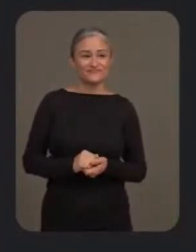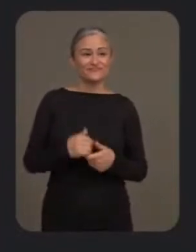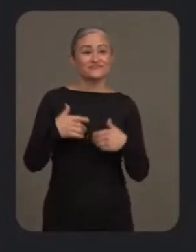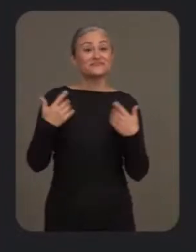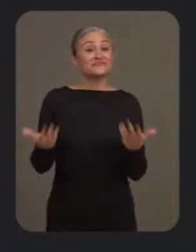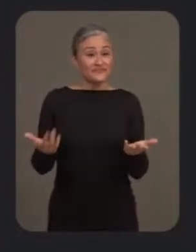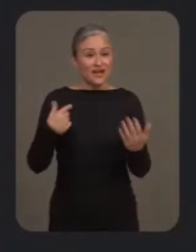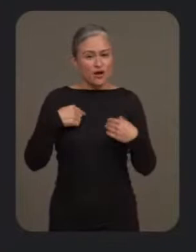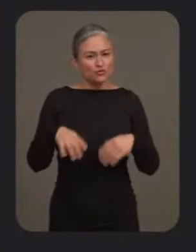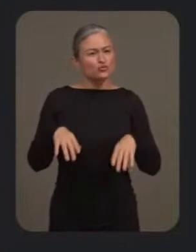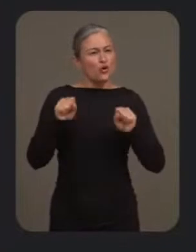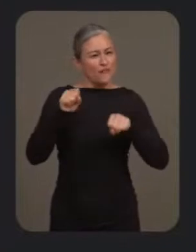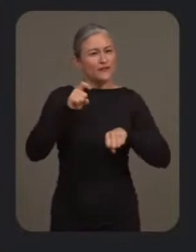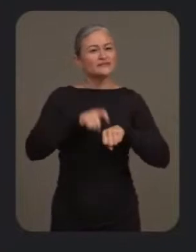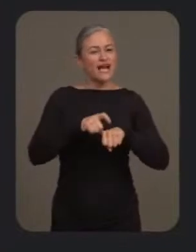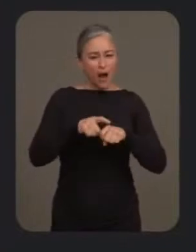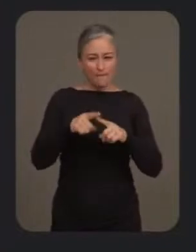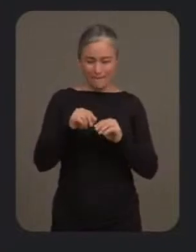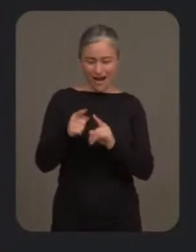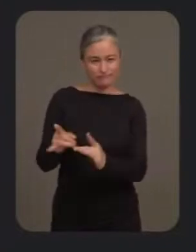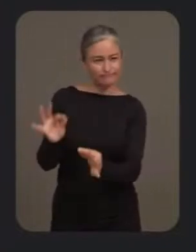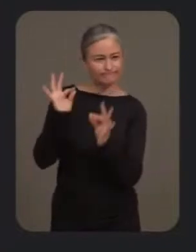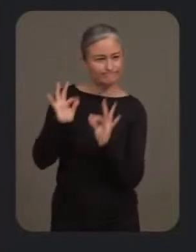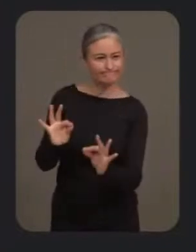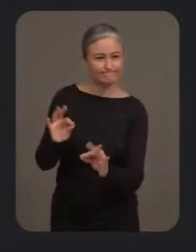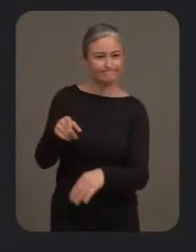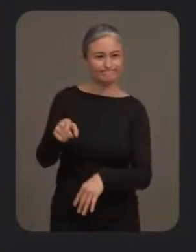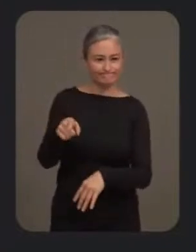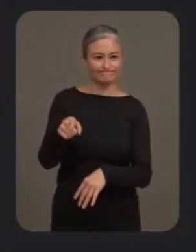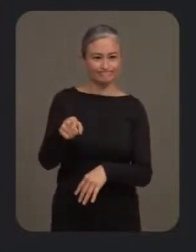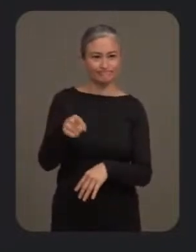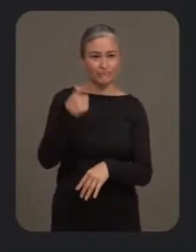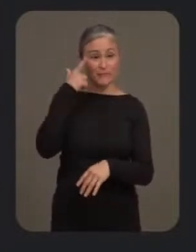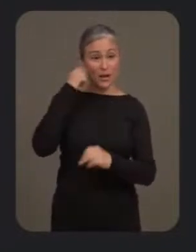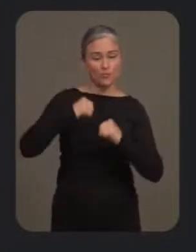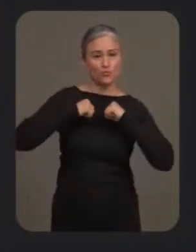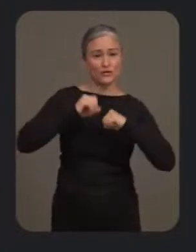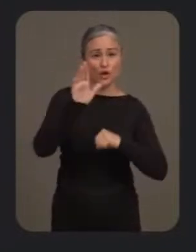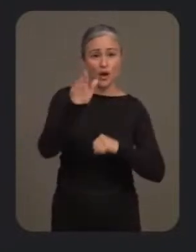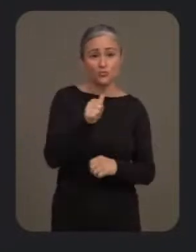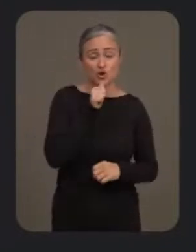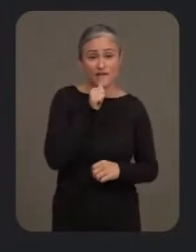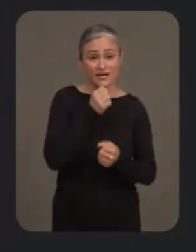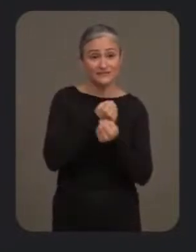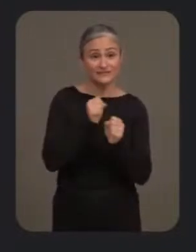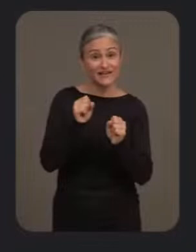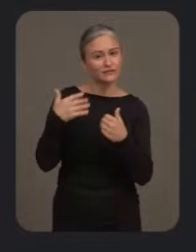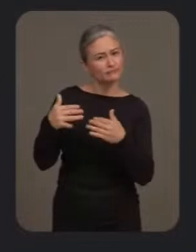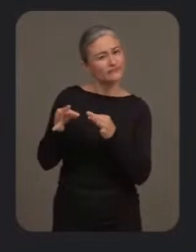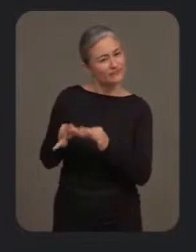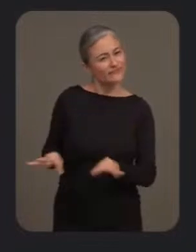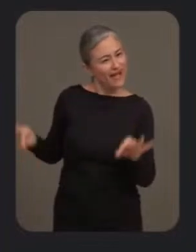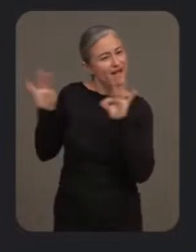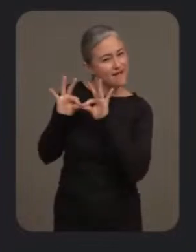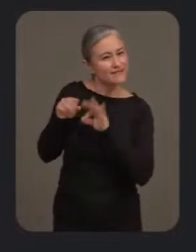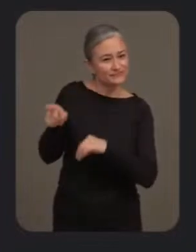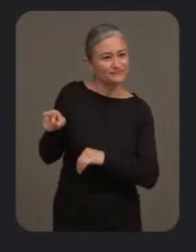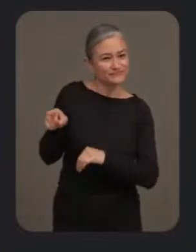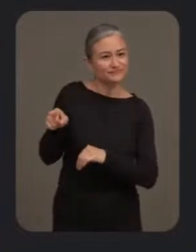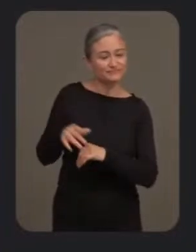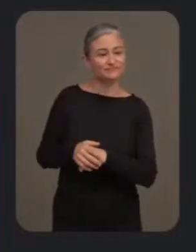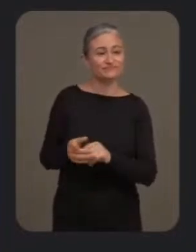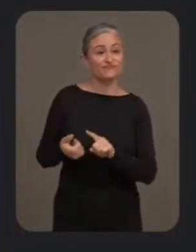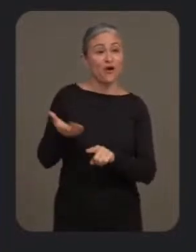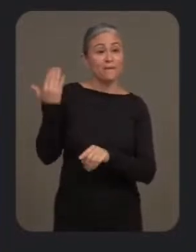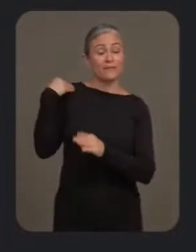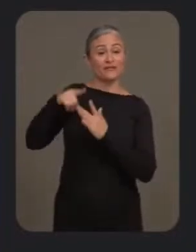Now, we took some time to really get this right, because protecting your privacy and safety is vital.